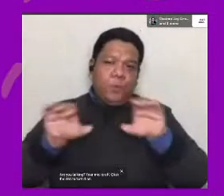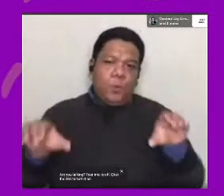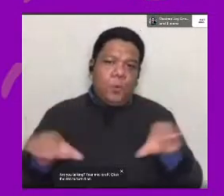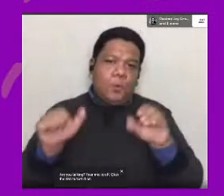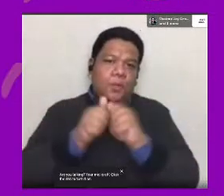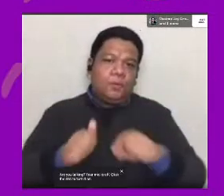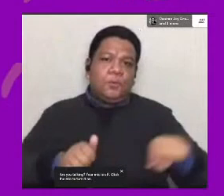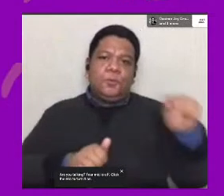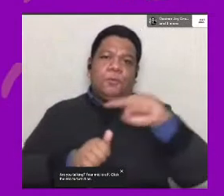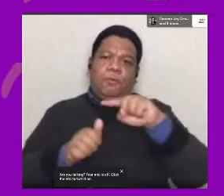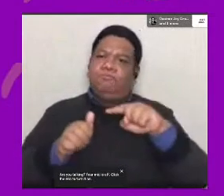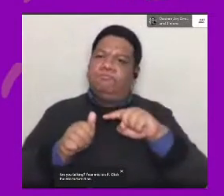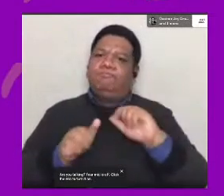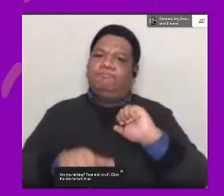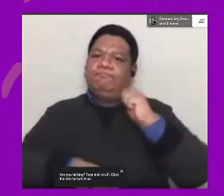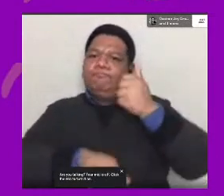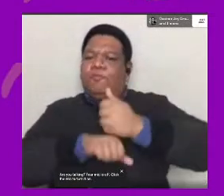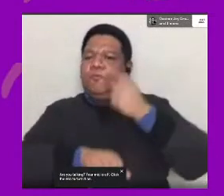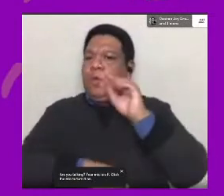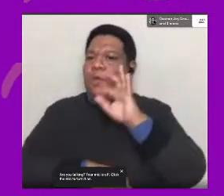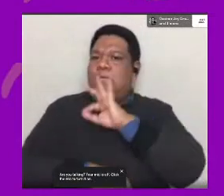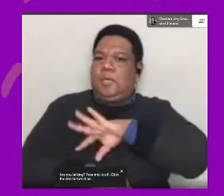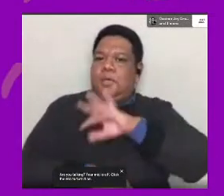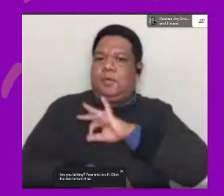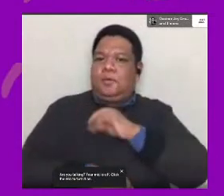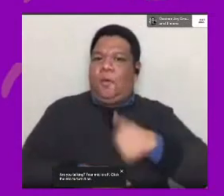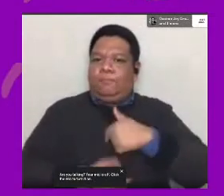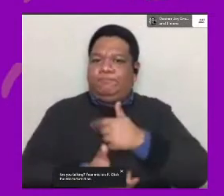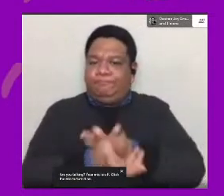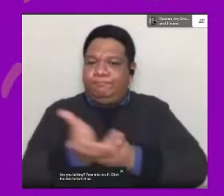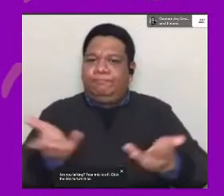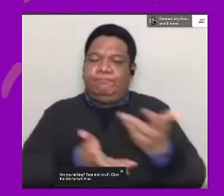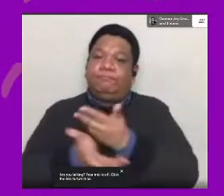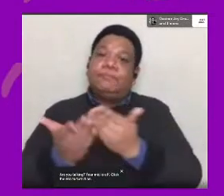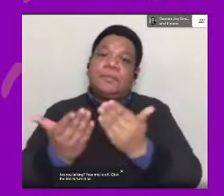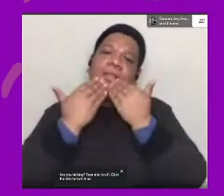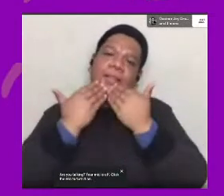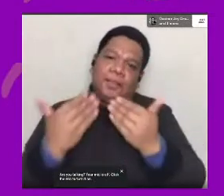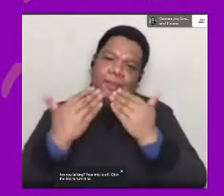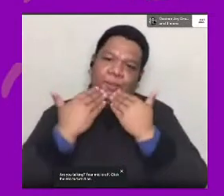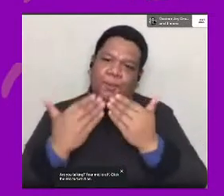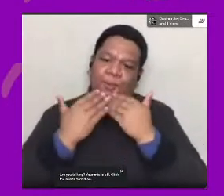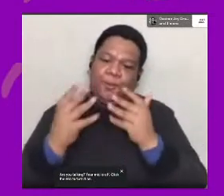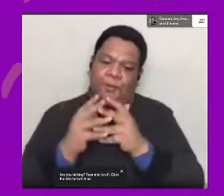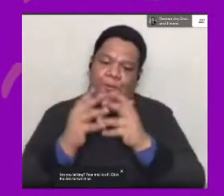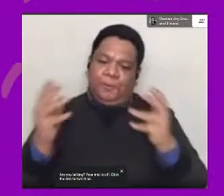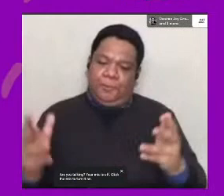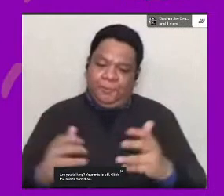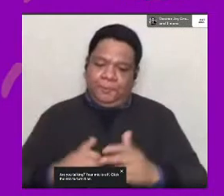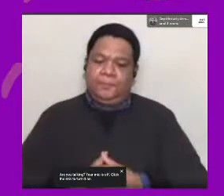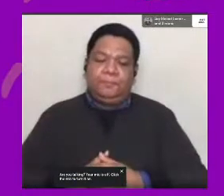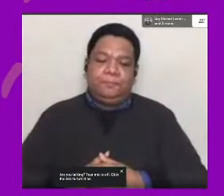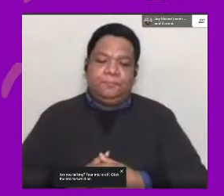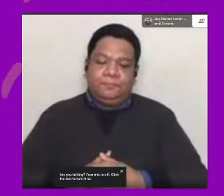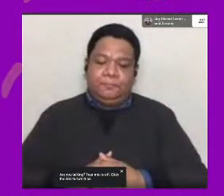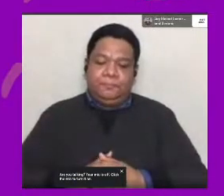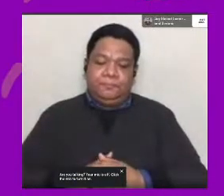you building on the gains of our exchanges. Maraming salamat po sa inyong lahat.